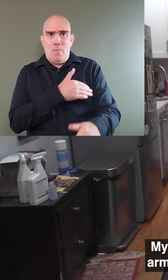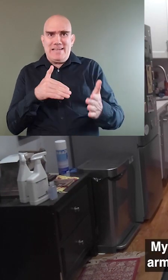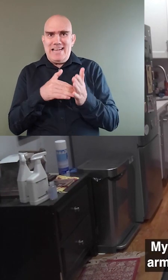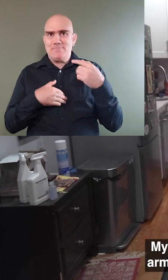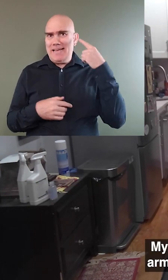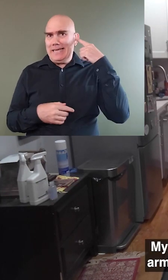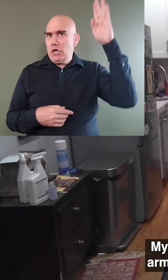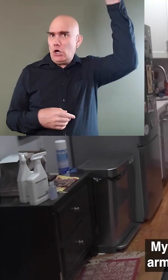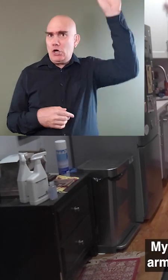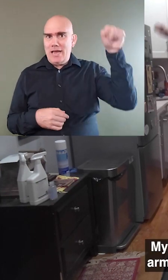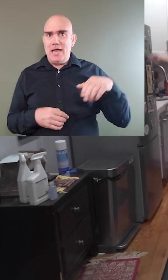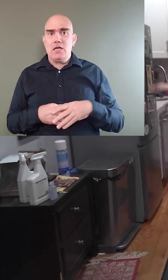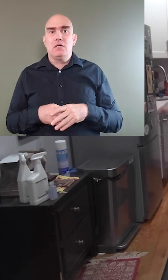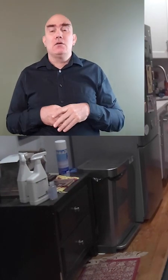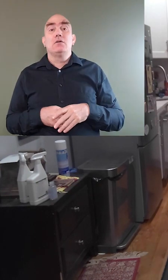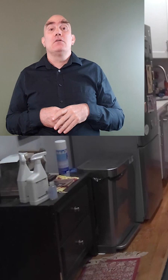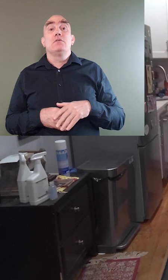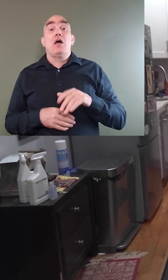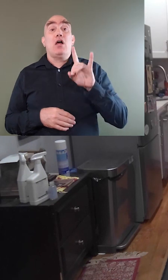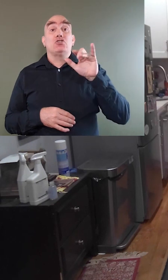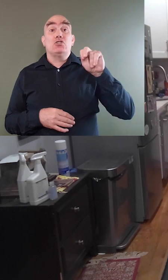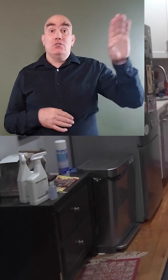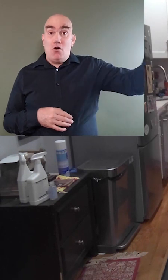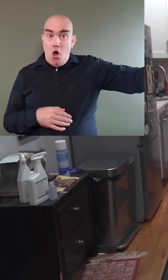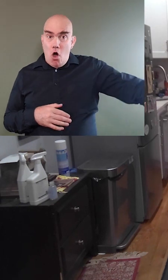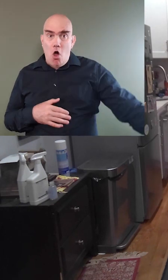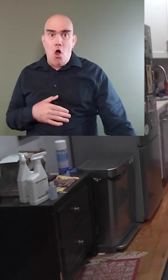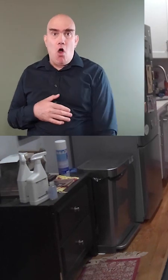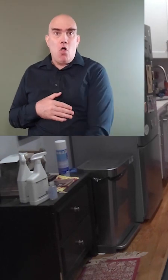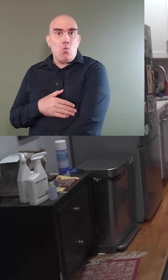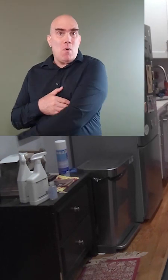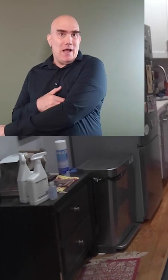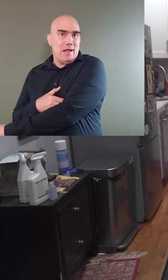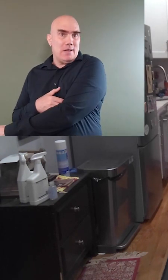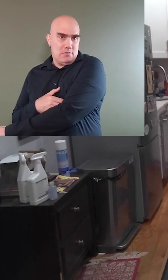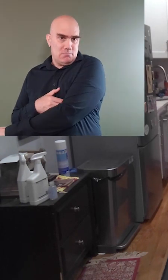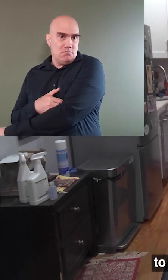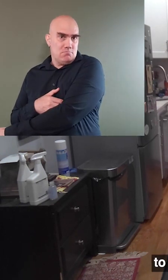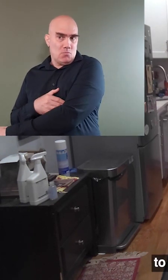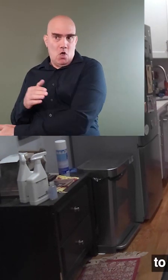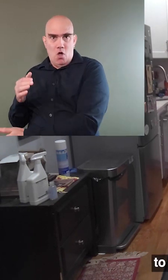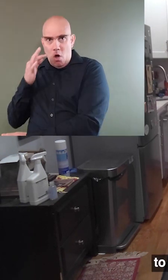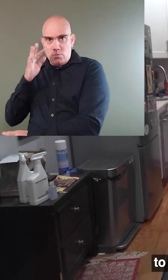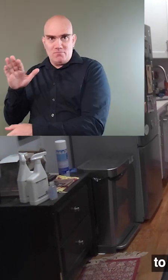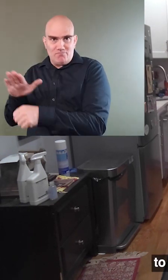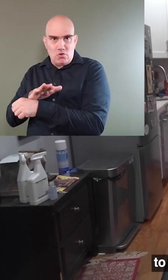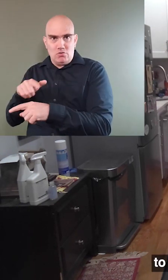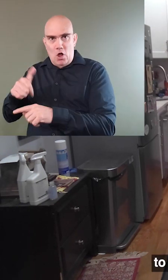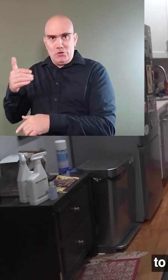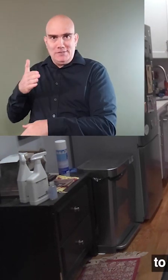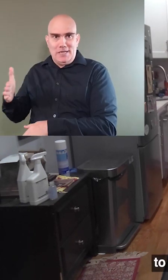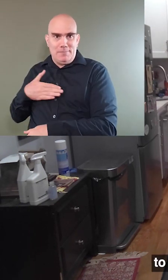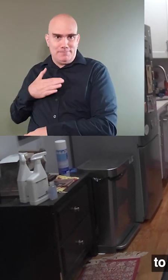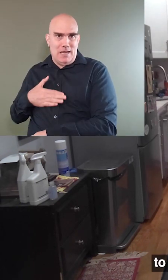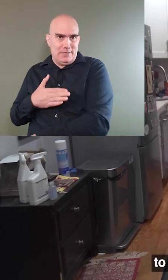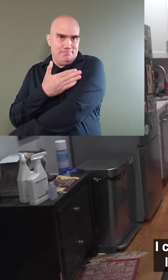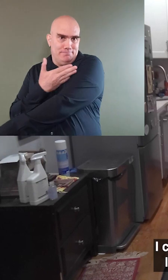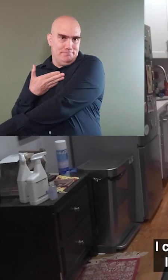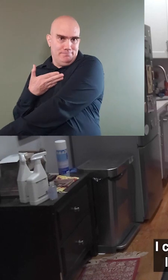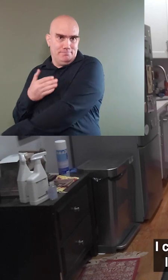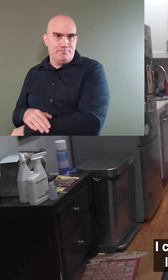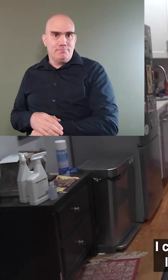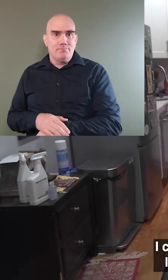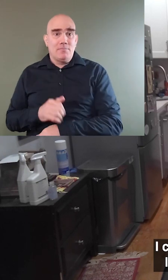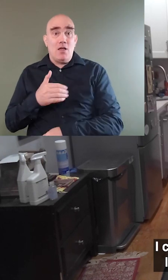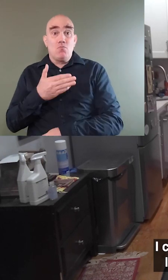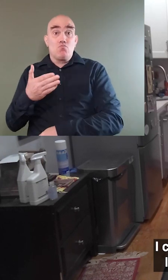ear, abduction, adduction, cross almost all the way to the other side of my body. I can